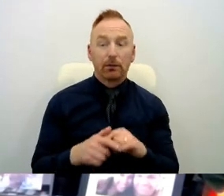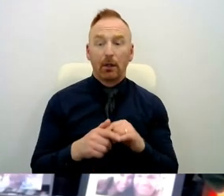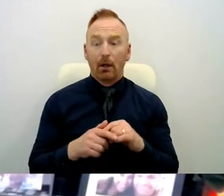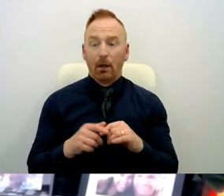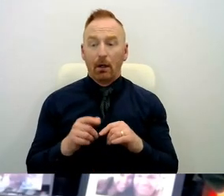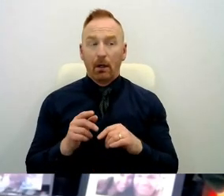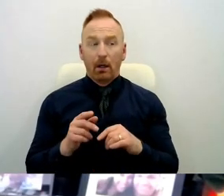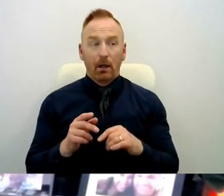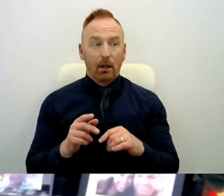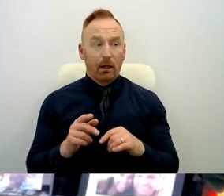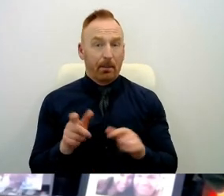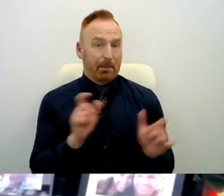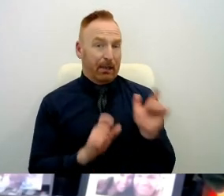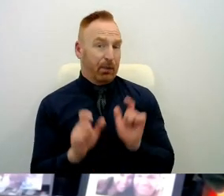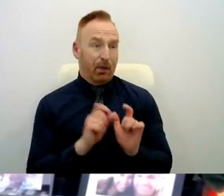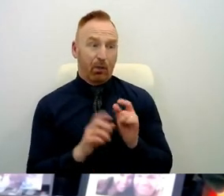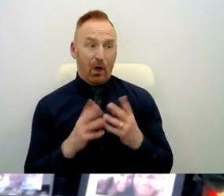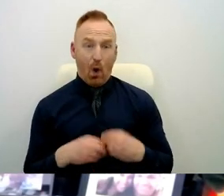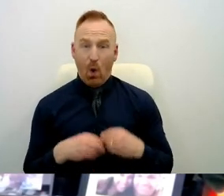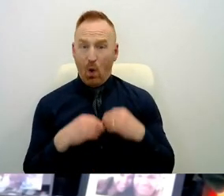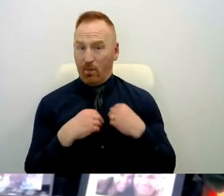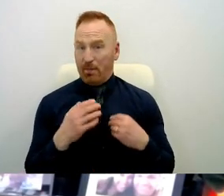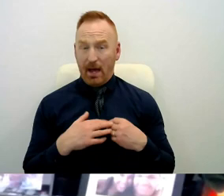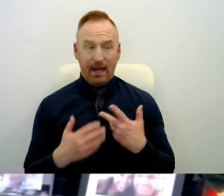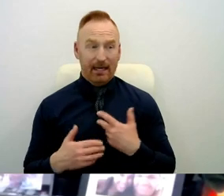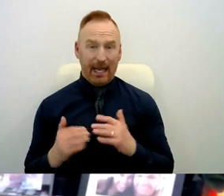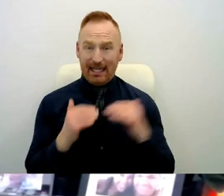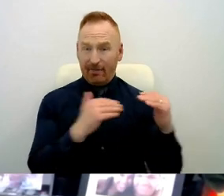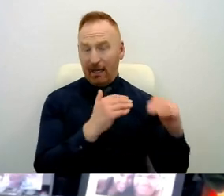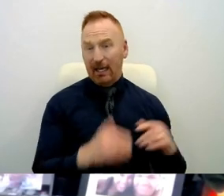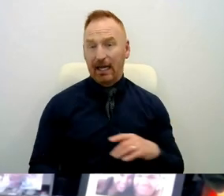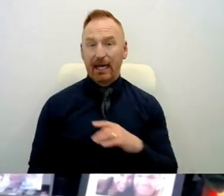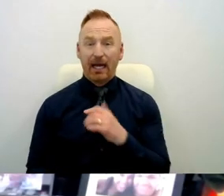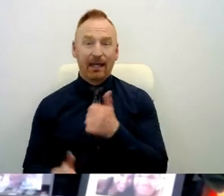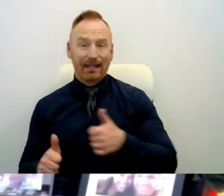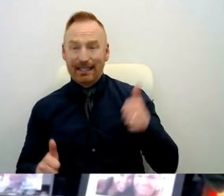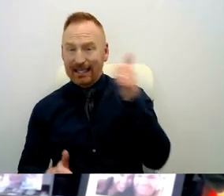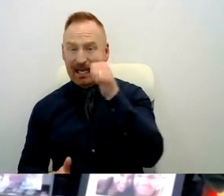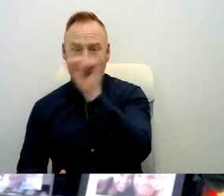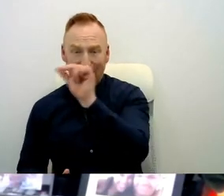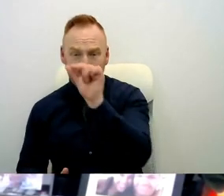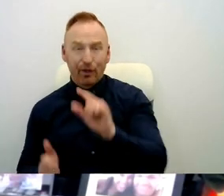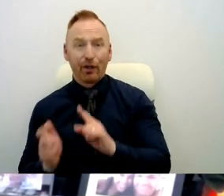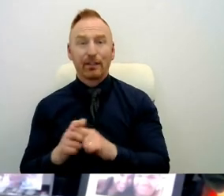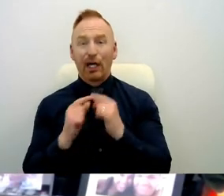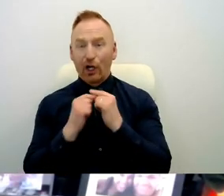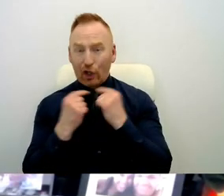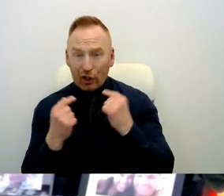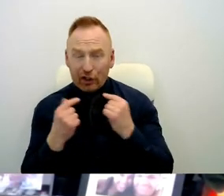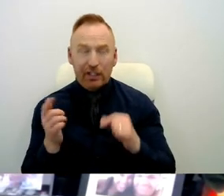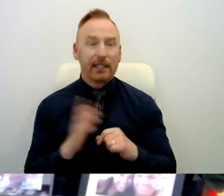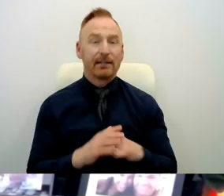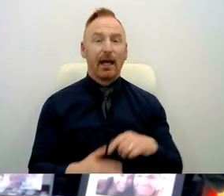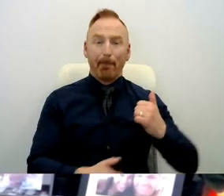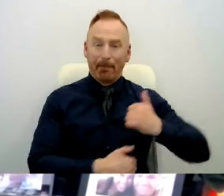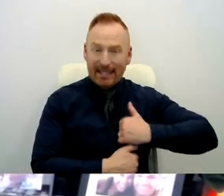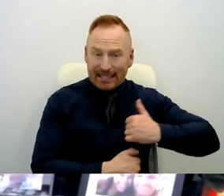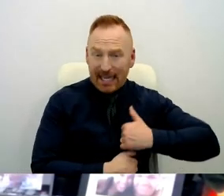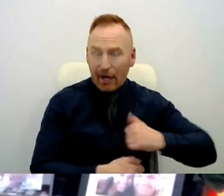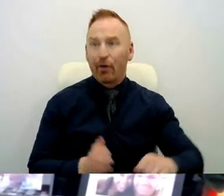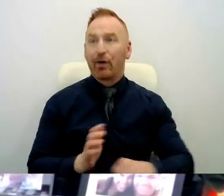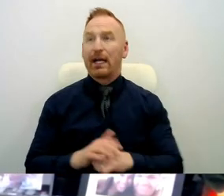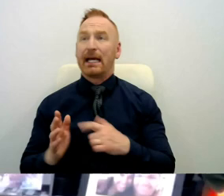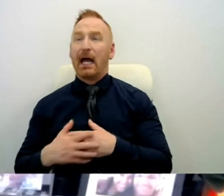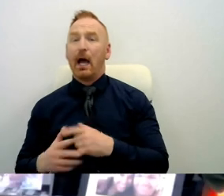People were owned by other folks from almost every level of society, including governors, clergy, military officers, merchants,